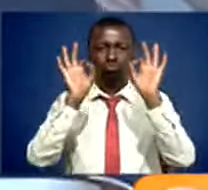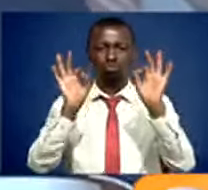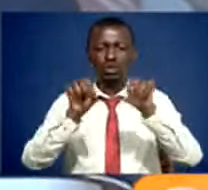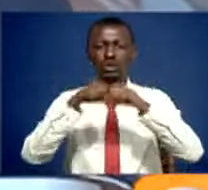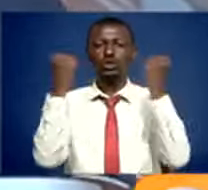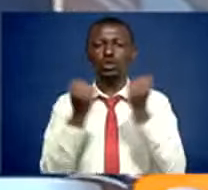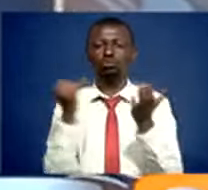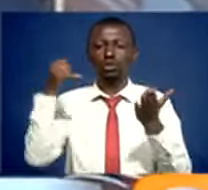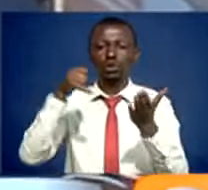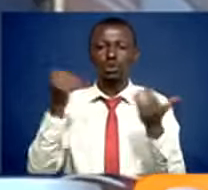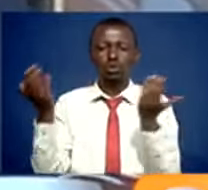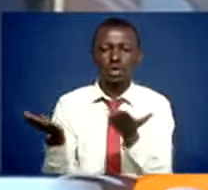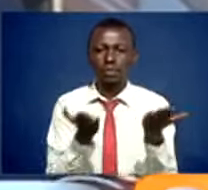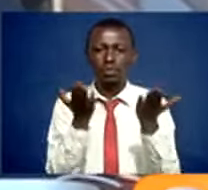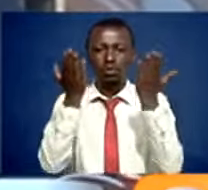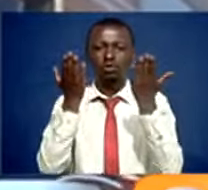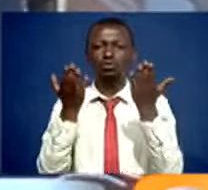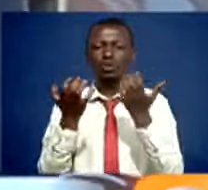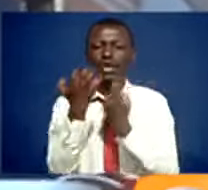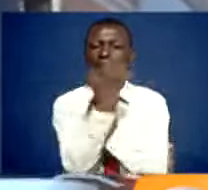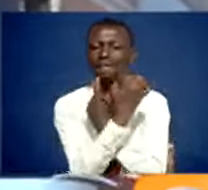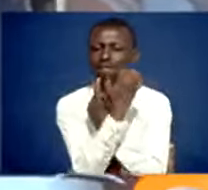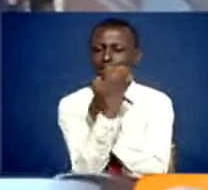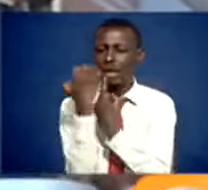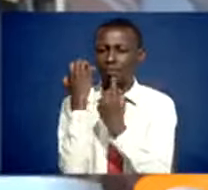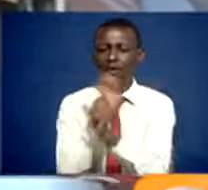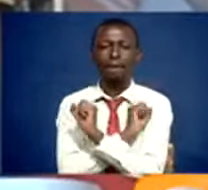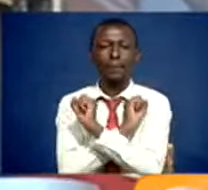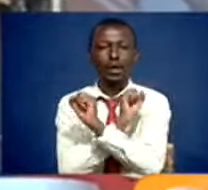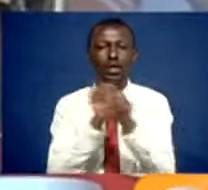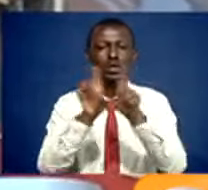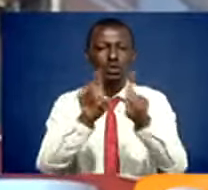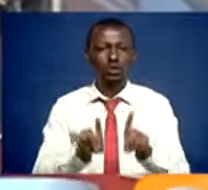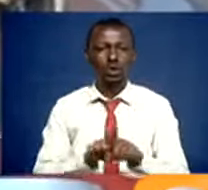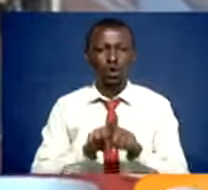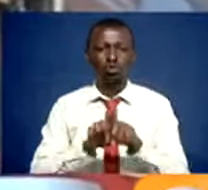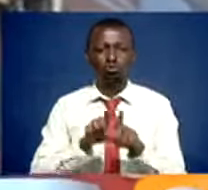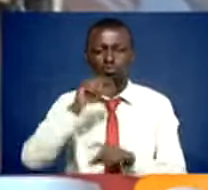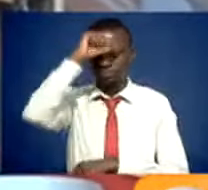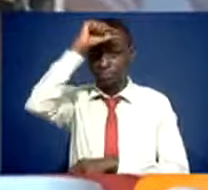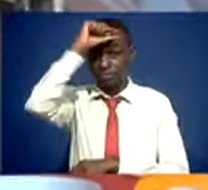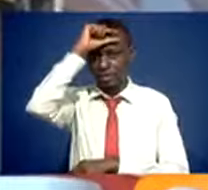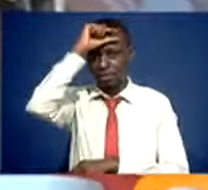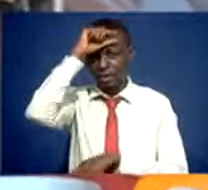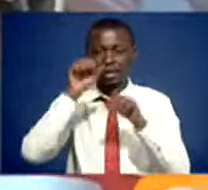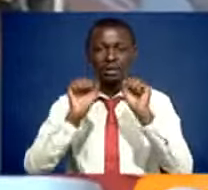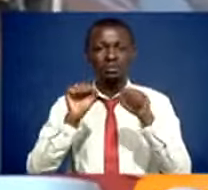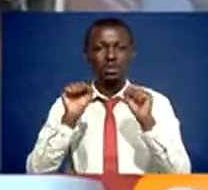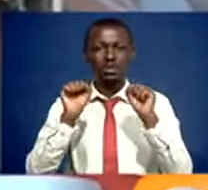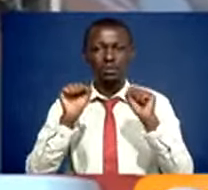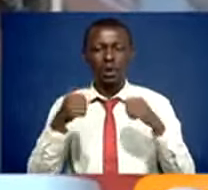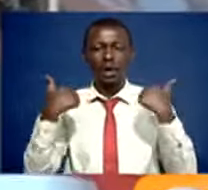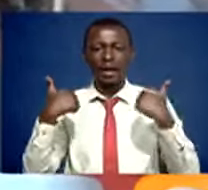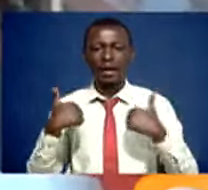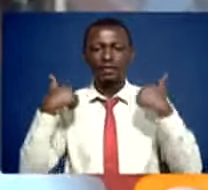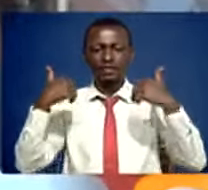and improve environmental conservation on this critical sector, the government has deployed an